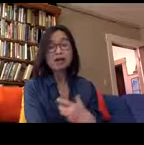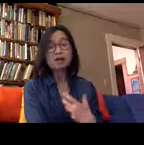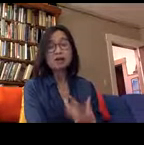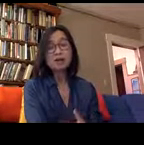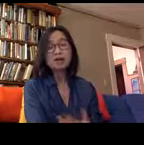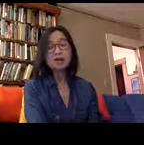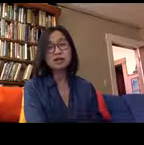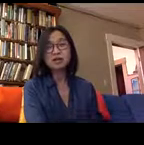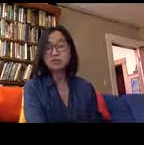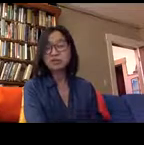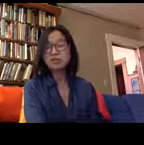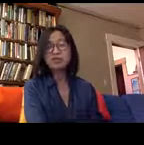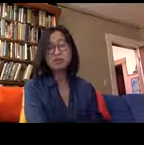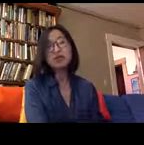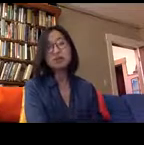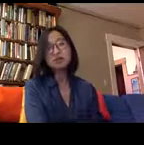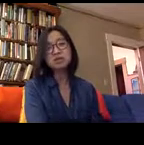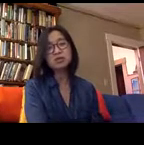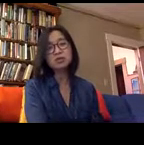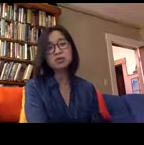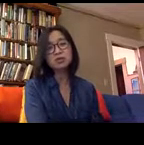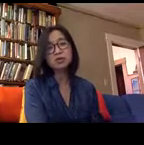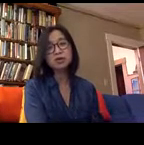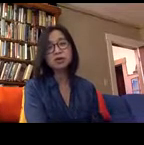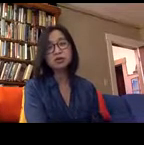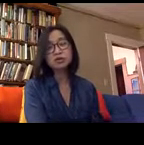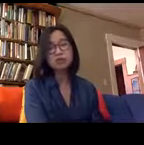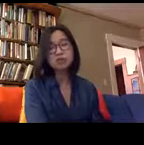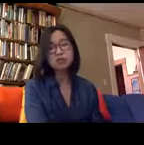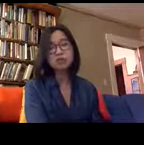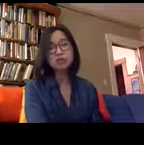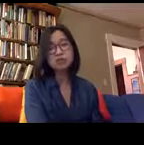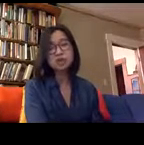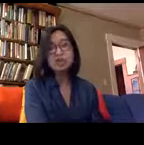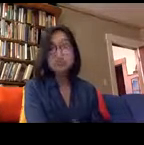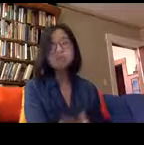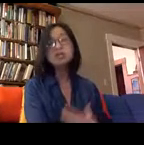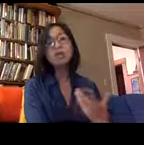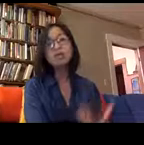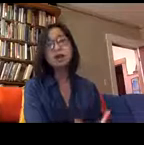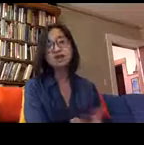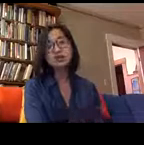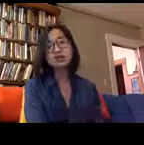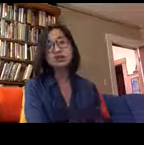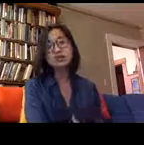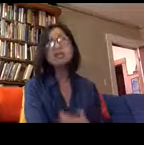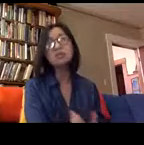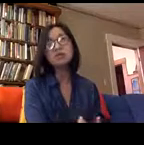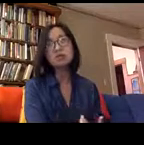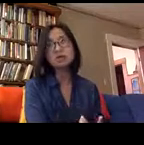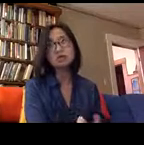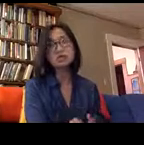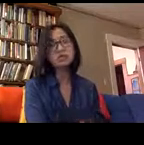I made dumplings, free dumplings offered to the community, sending my loves, sending